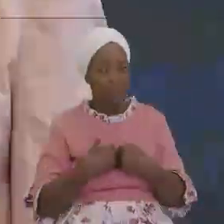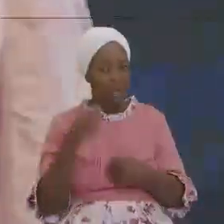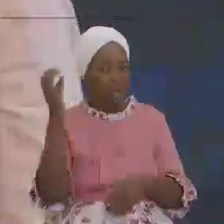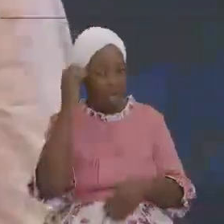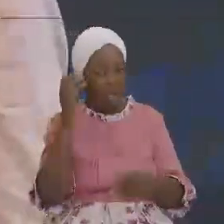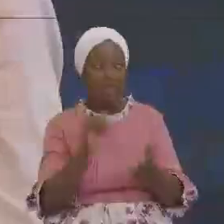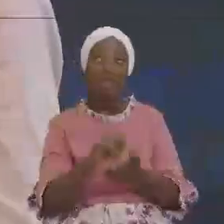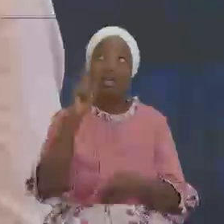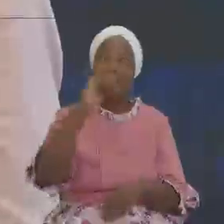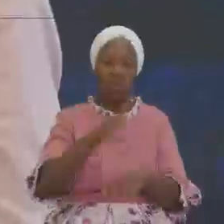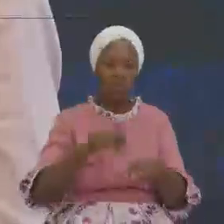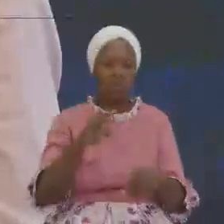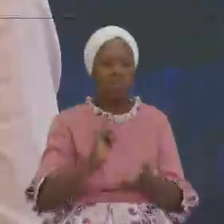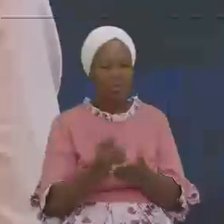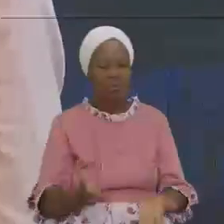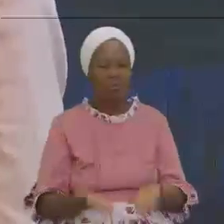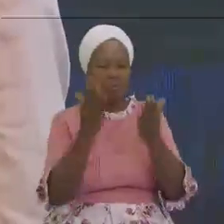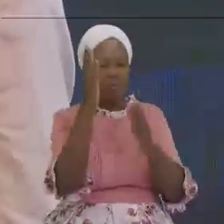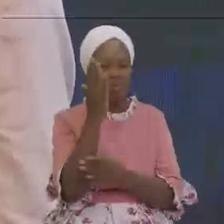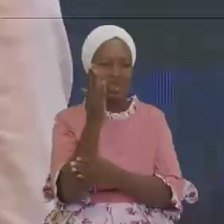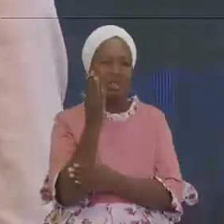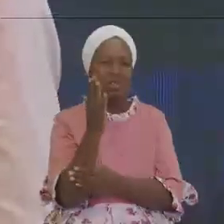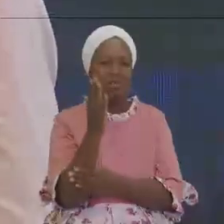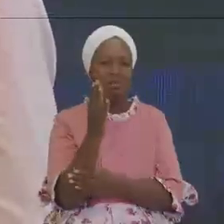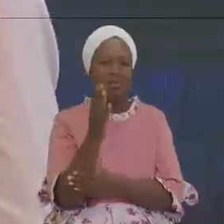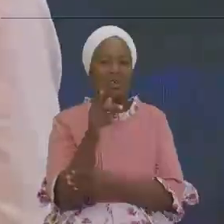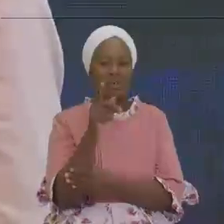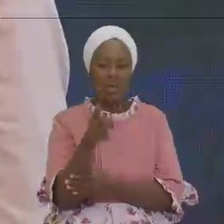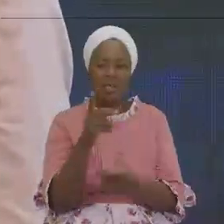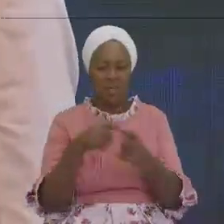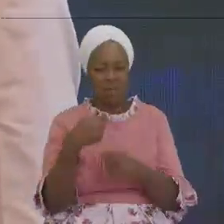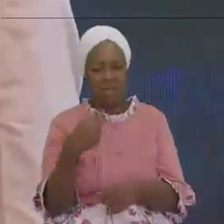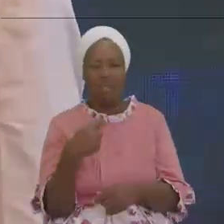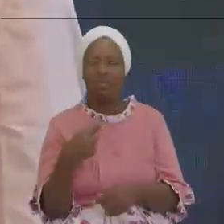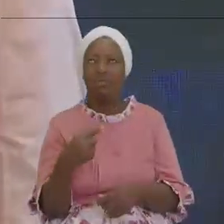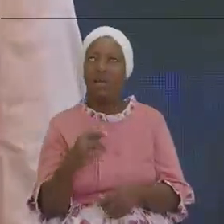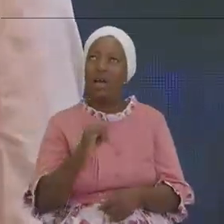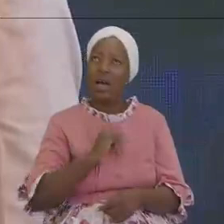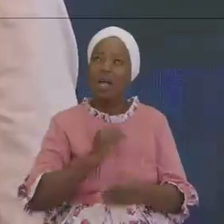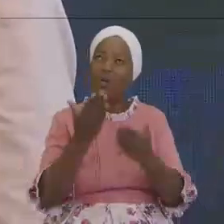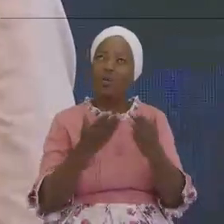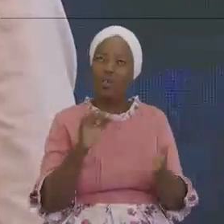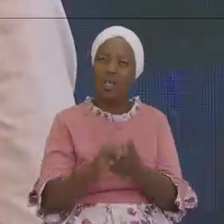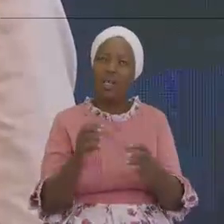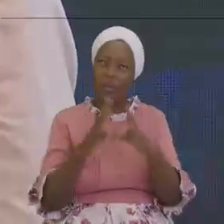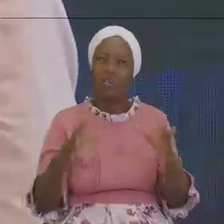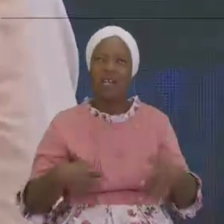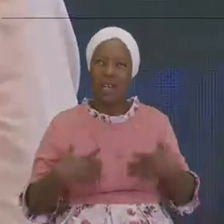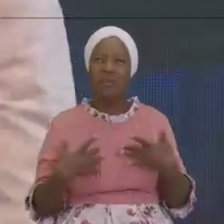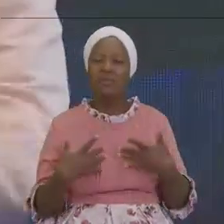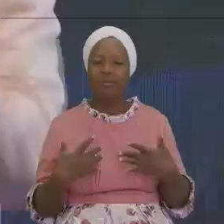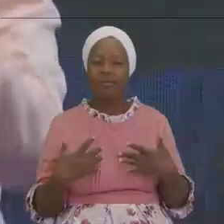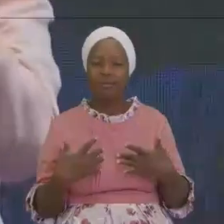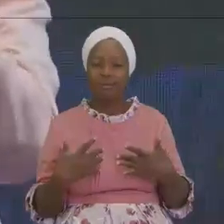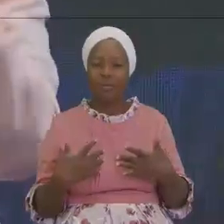You raise up your hand. You are saying, I want that abundant life.